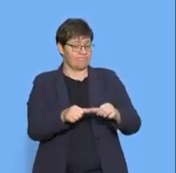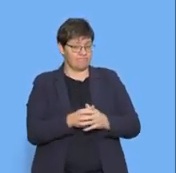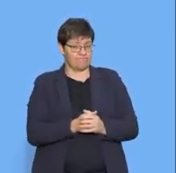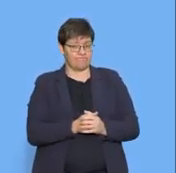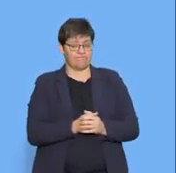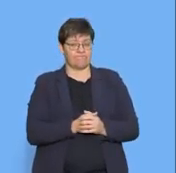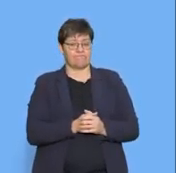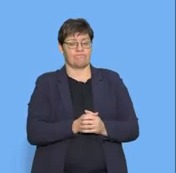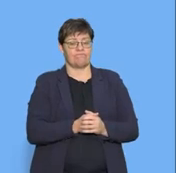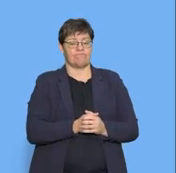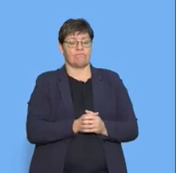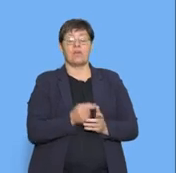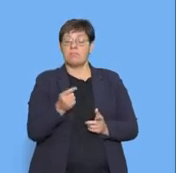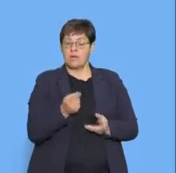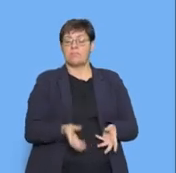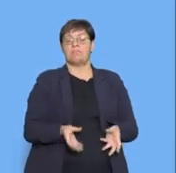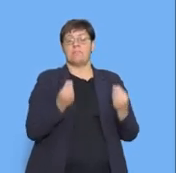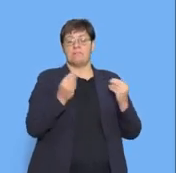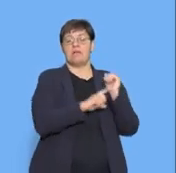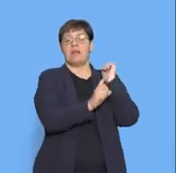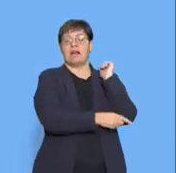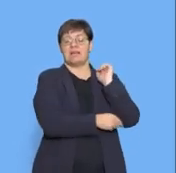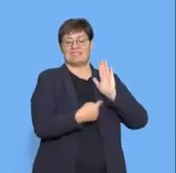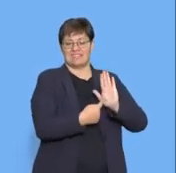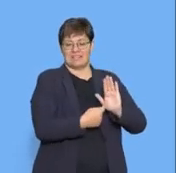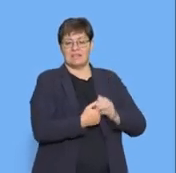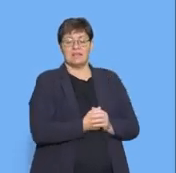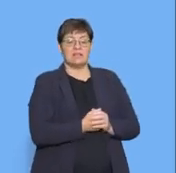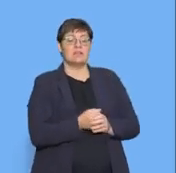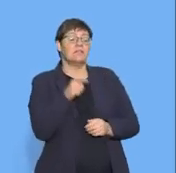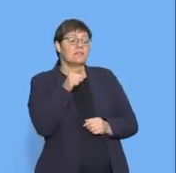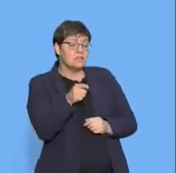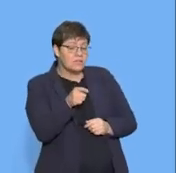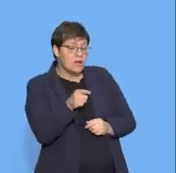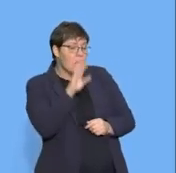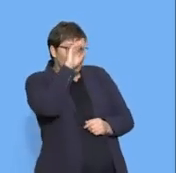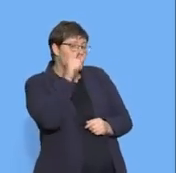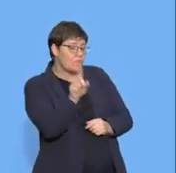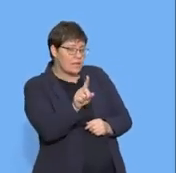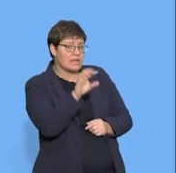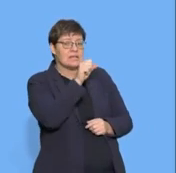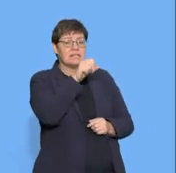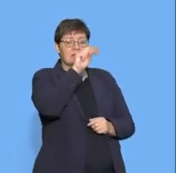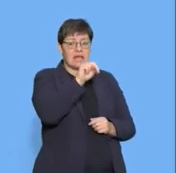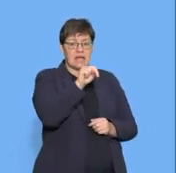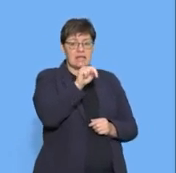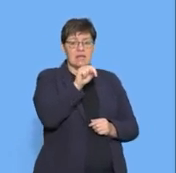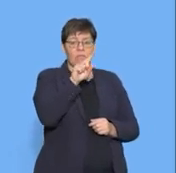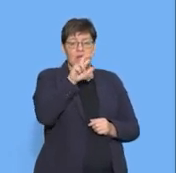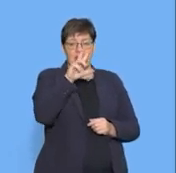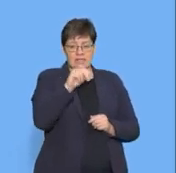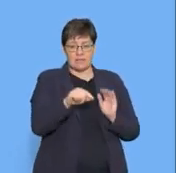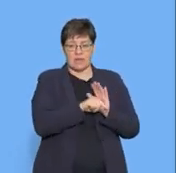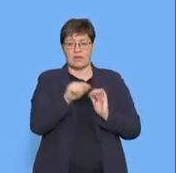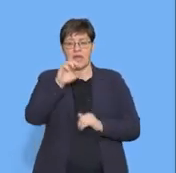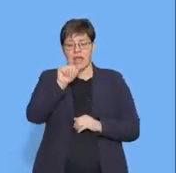Okay, let's continue. Right, so that's what we had written on our last slide. Now remember, what does this remind you of?